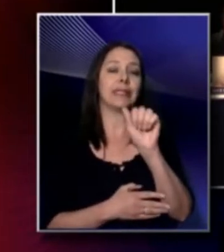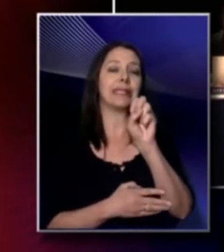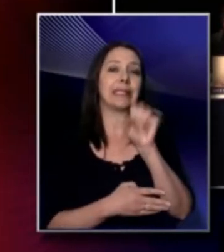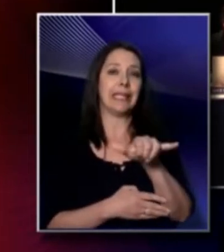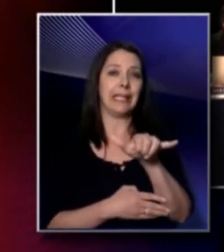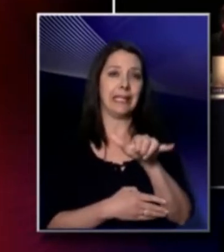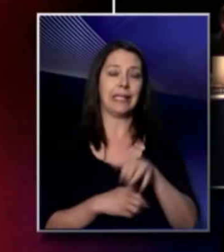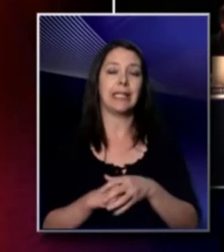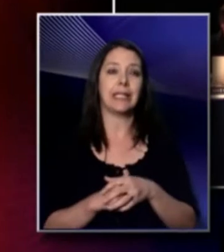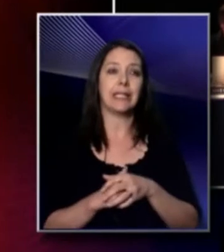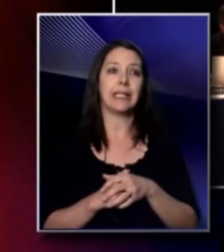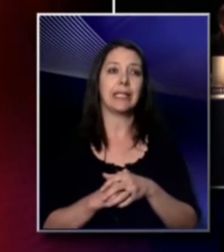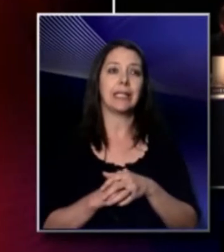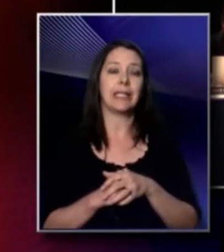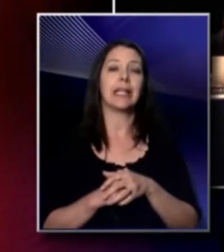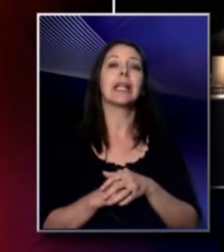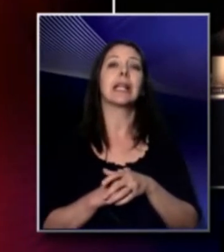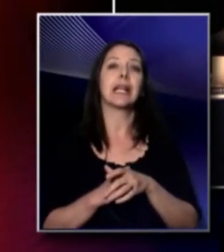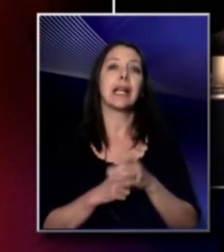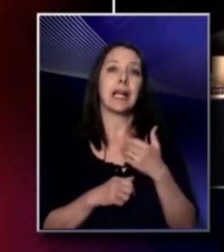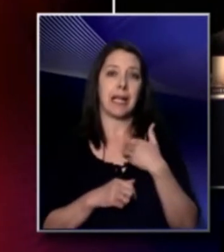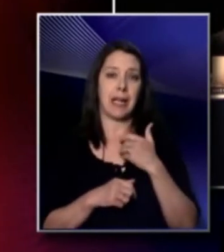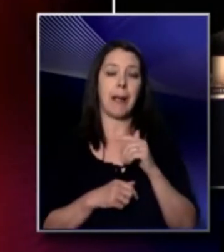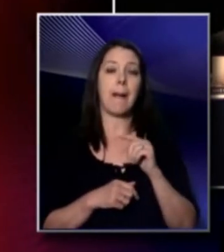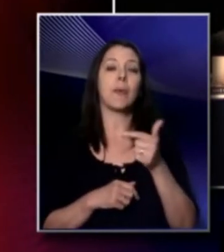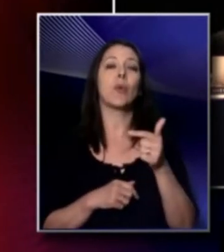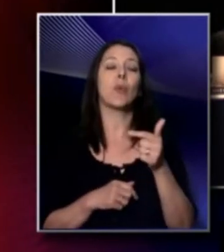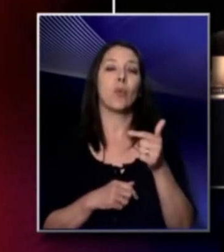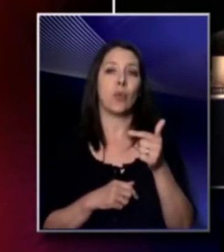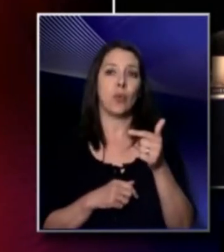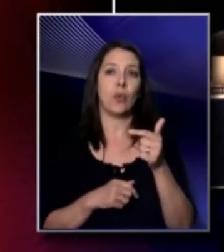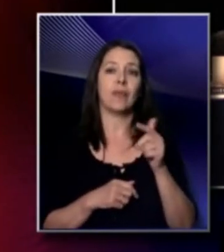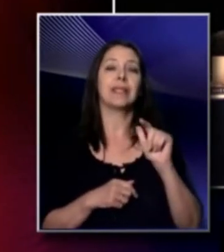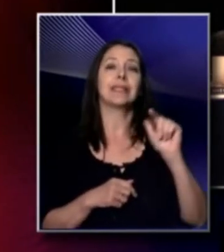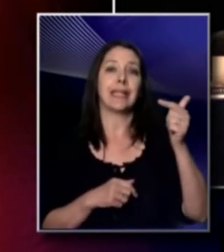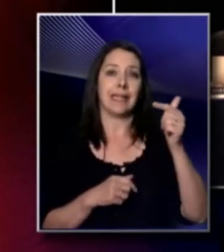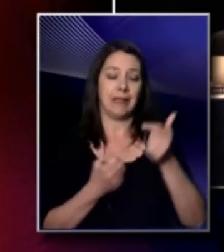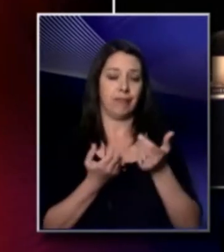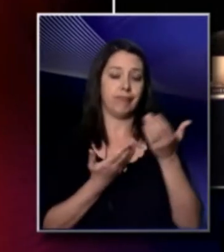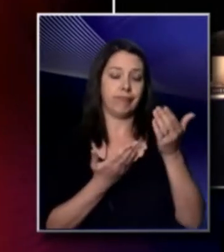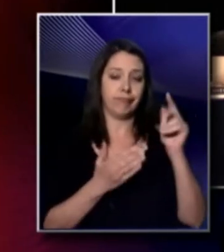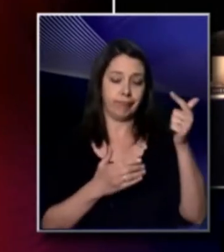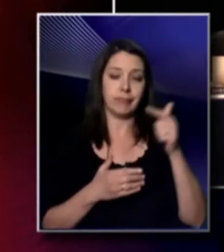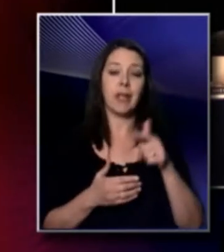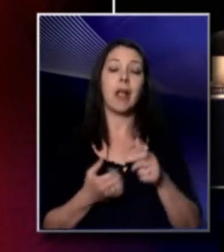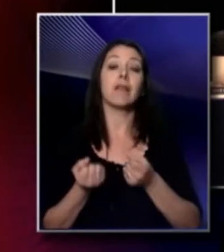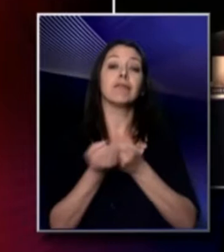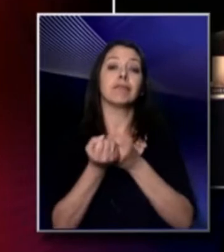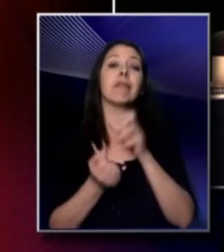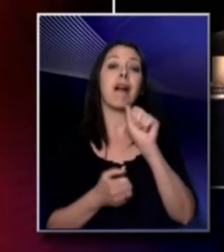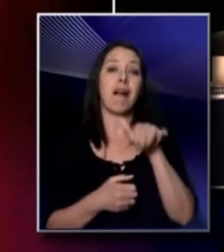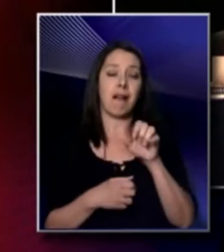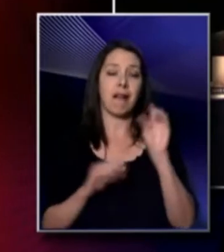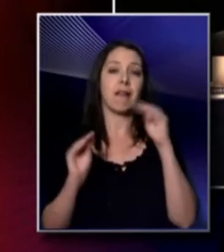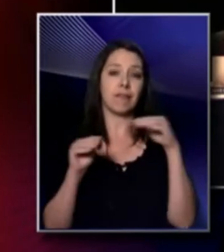sorry. I so move. I second. All in favor, say aye. Aye.